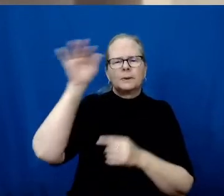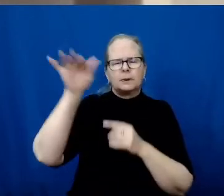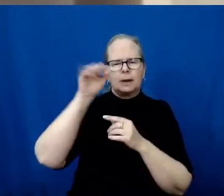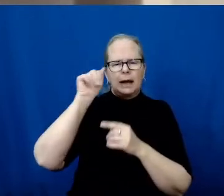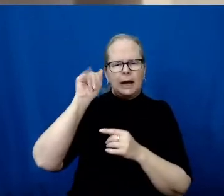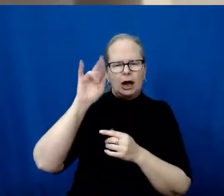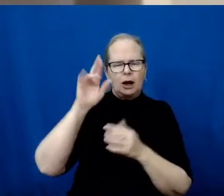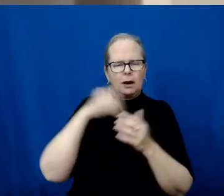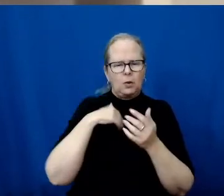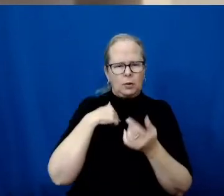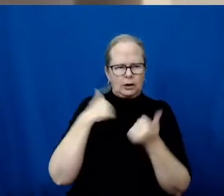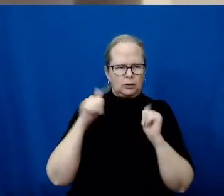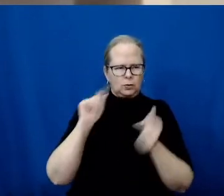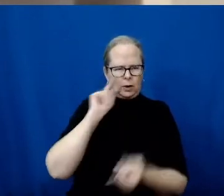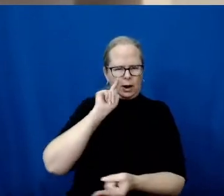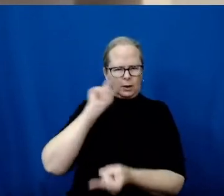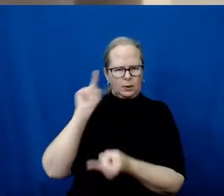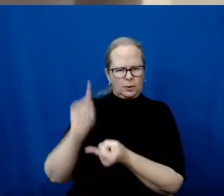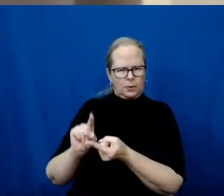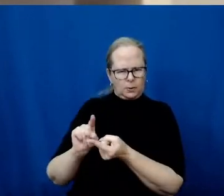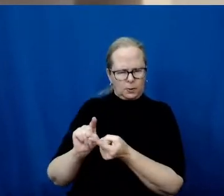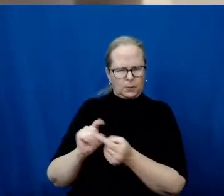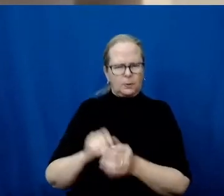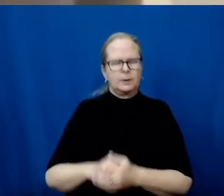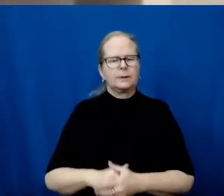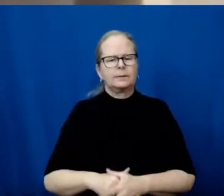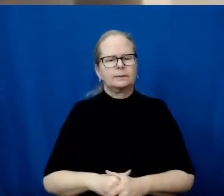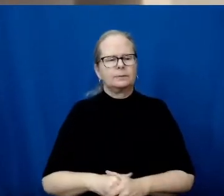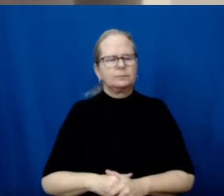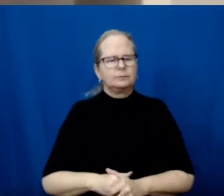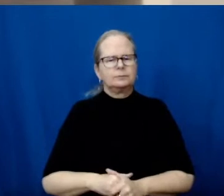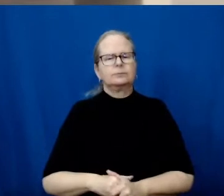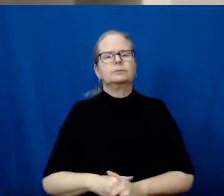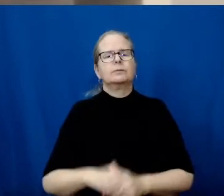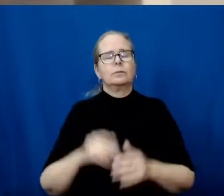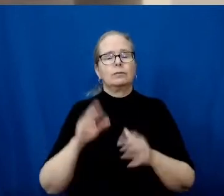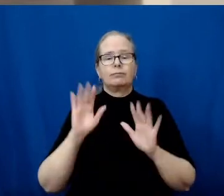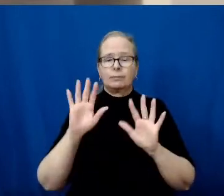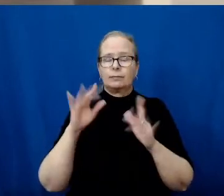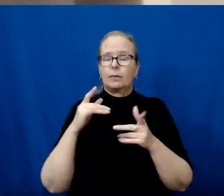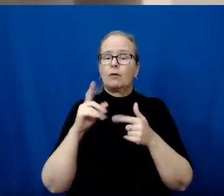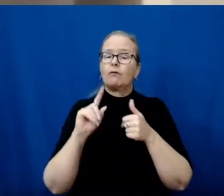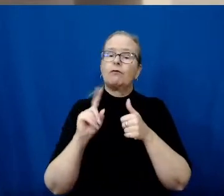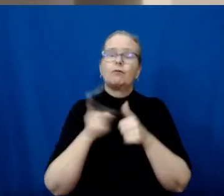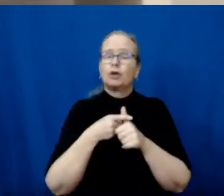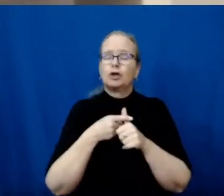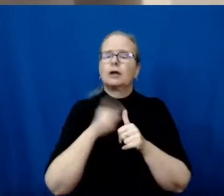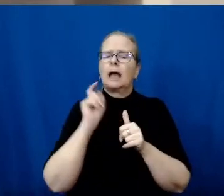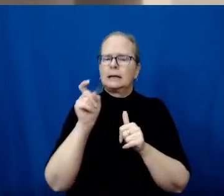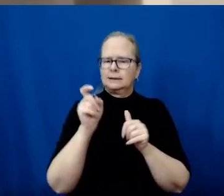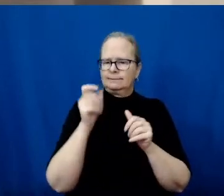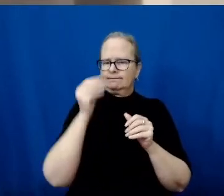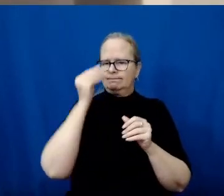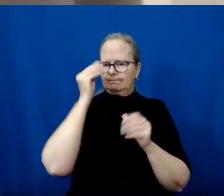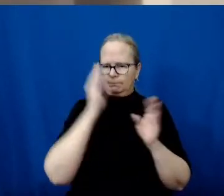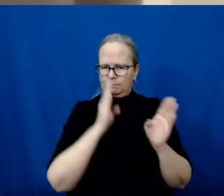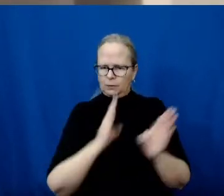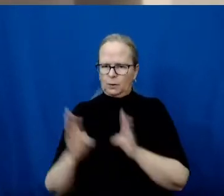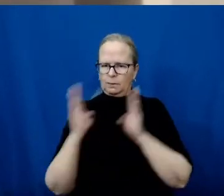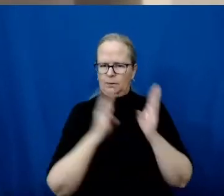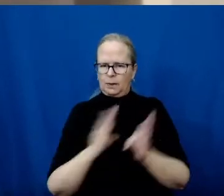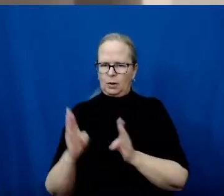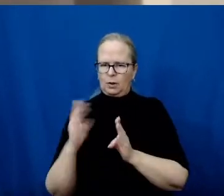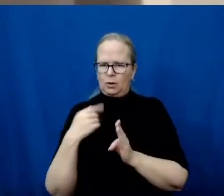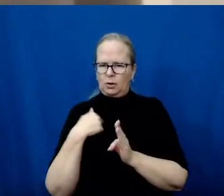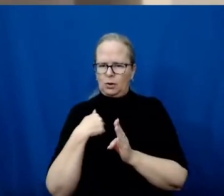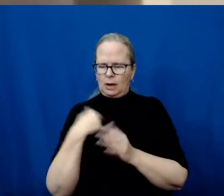that I'll talk about ready to go in place and knowing where you're going to deploy them was really helpful for us because we were